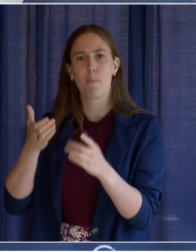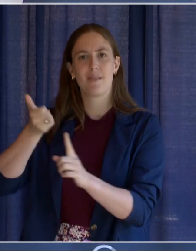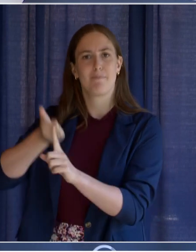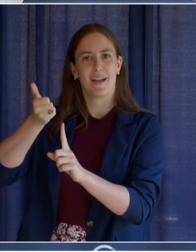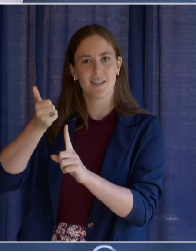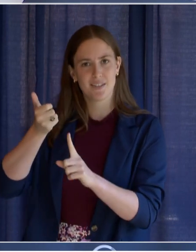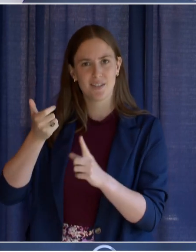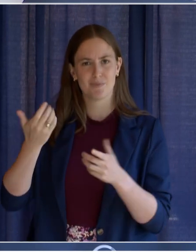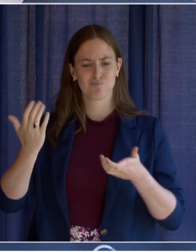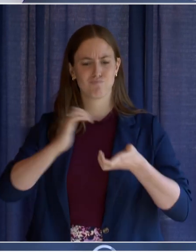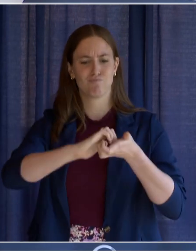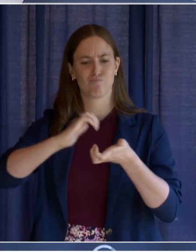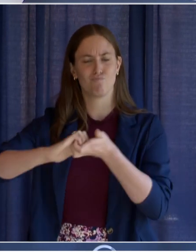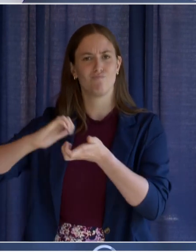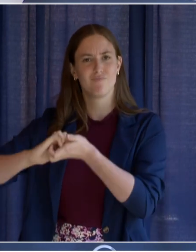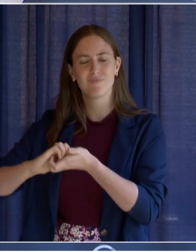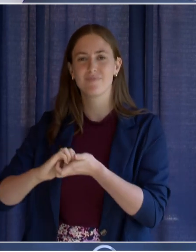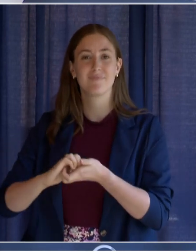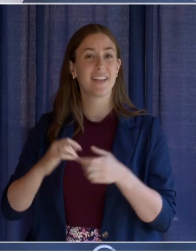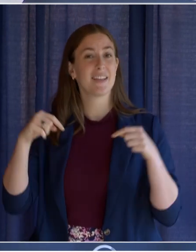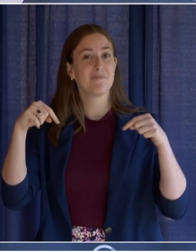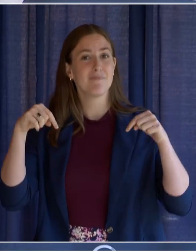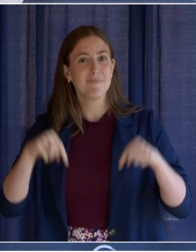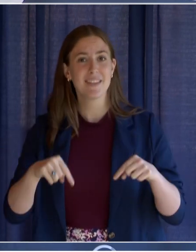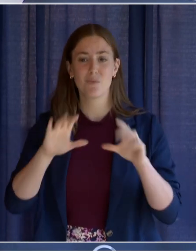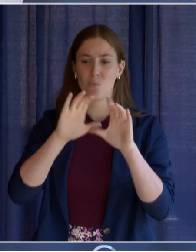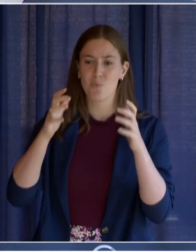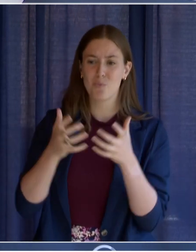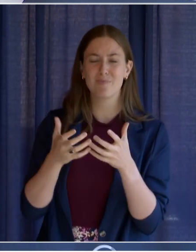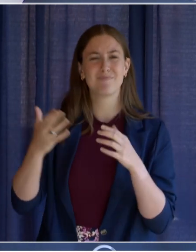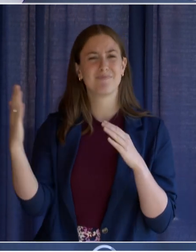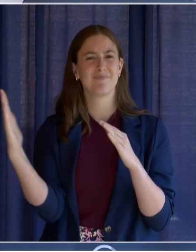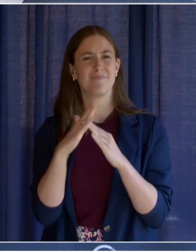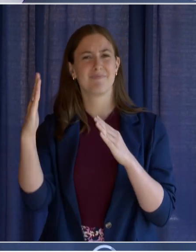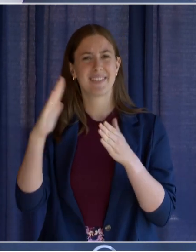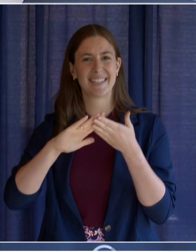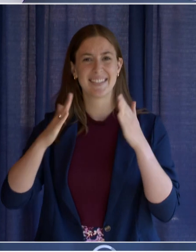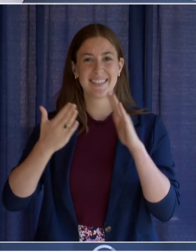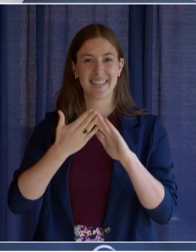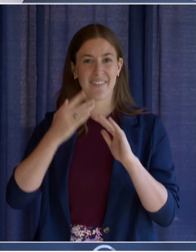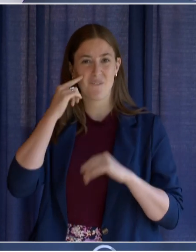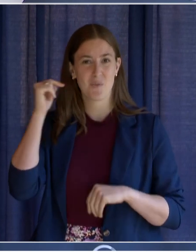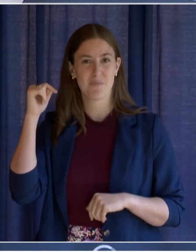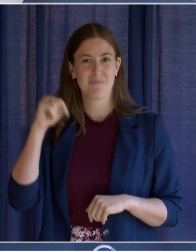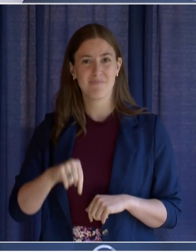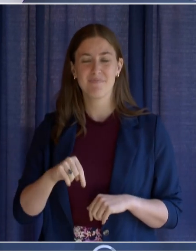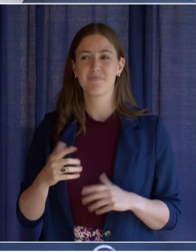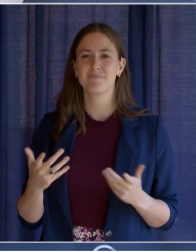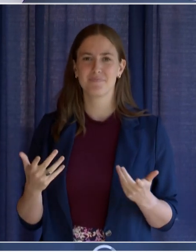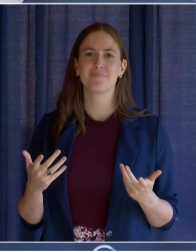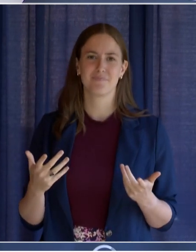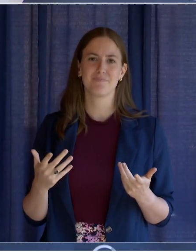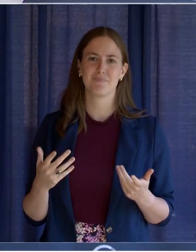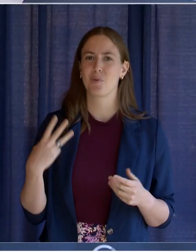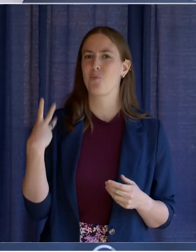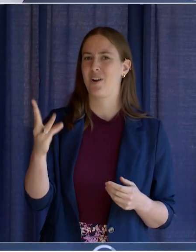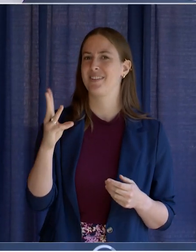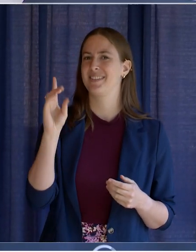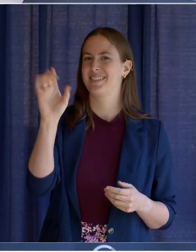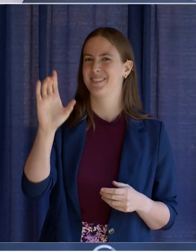not a better city on this planet that reflects that incredible mix than